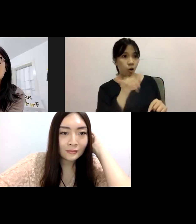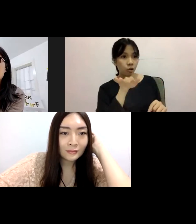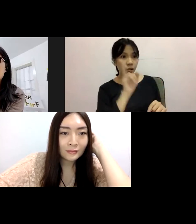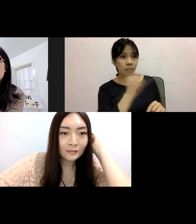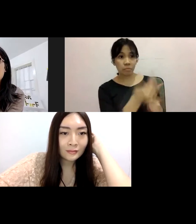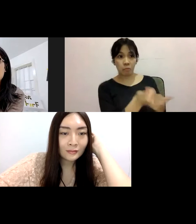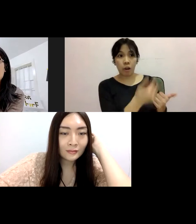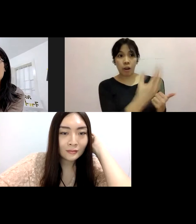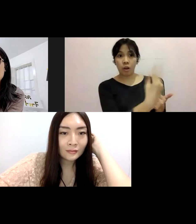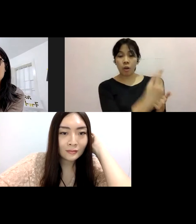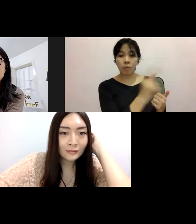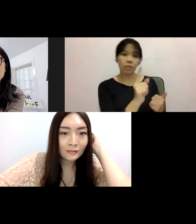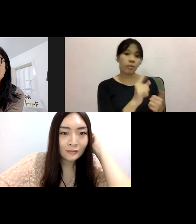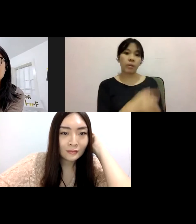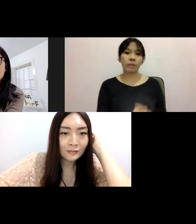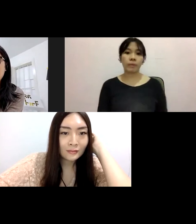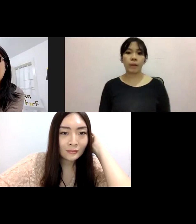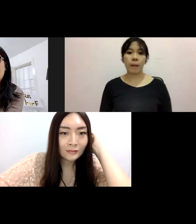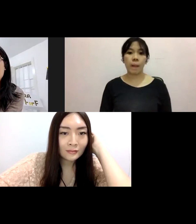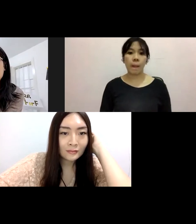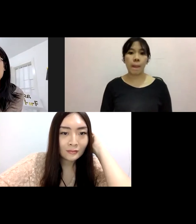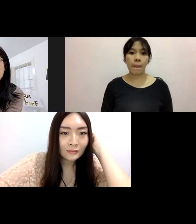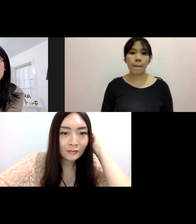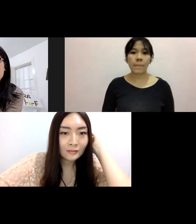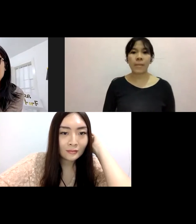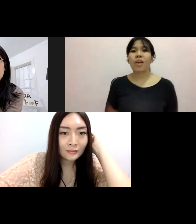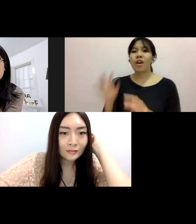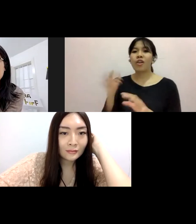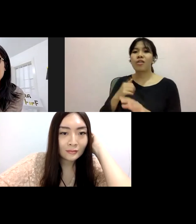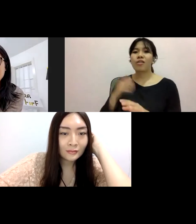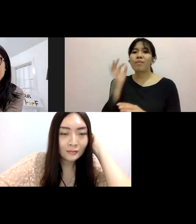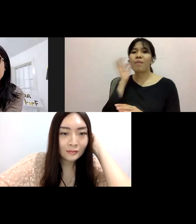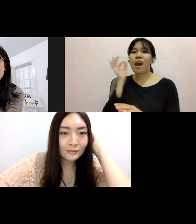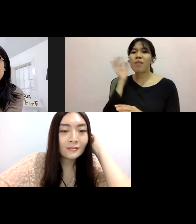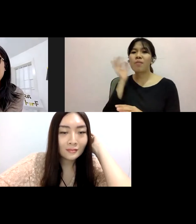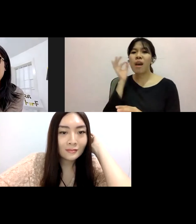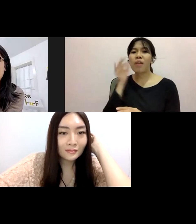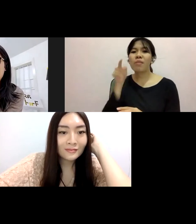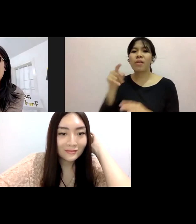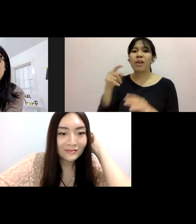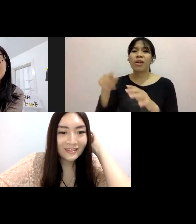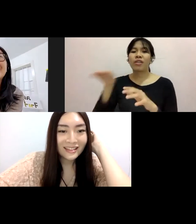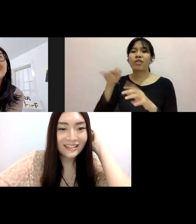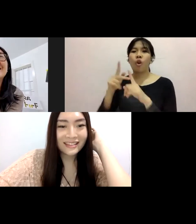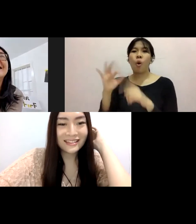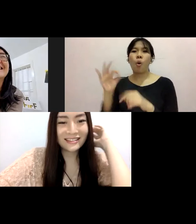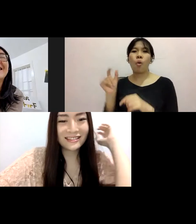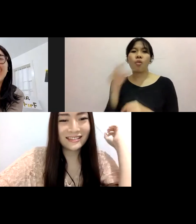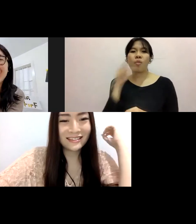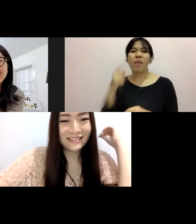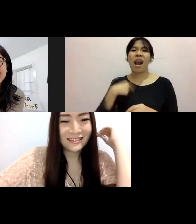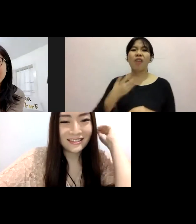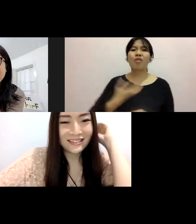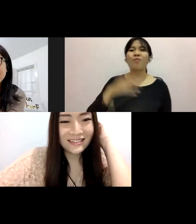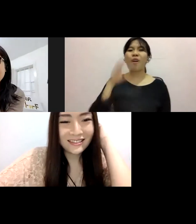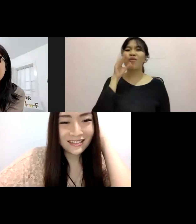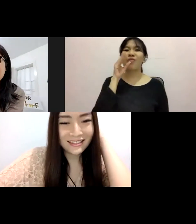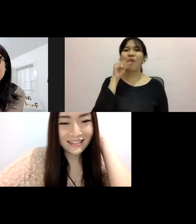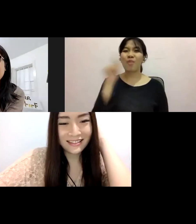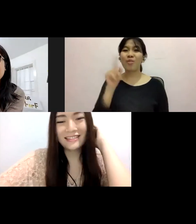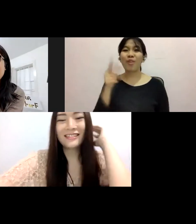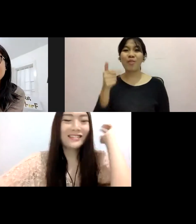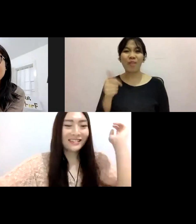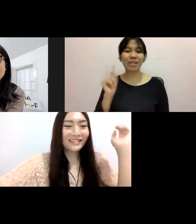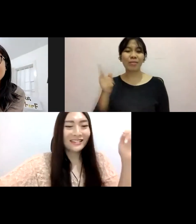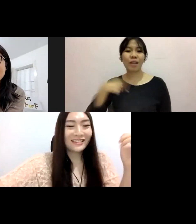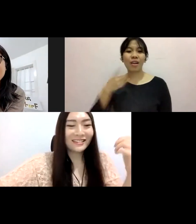Actually, sorry to take your time, Khozy, but I need to leave very soon. I'm wondering if Okay, it's okay. You can go